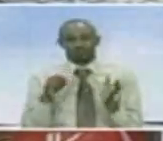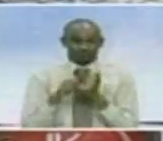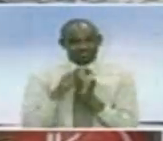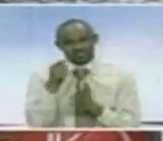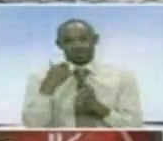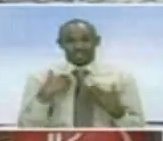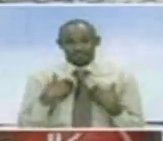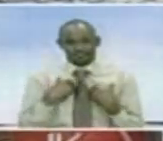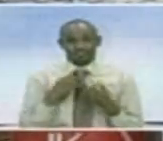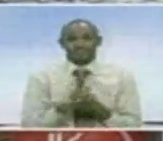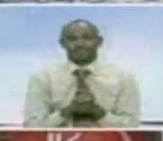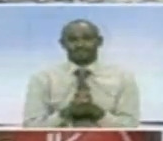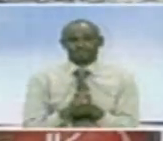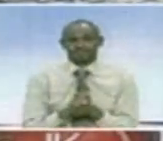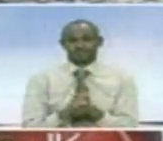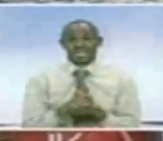she's telling us,